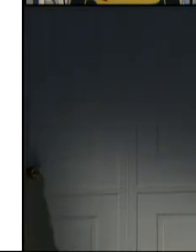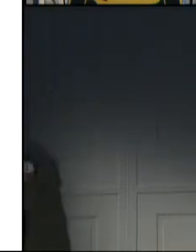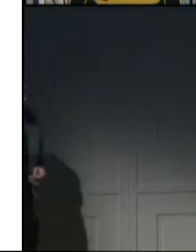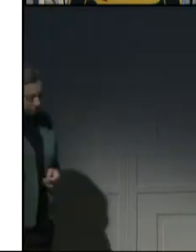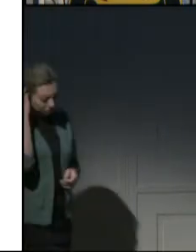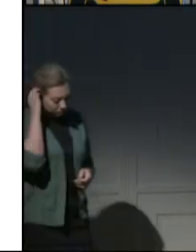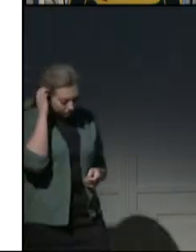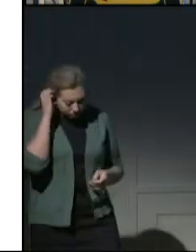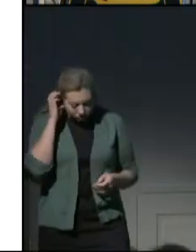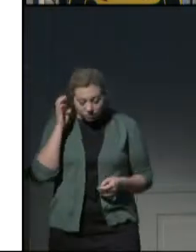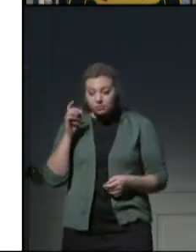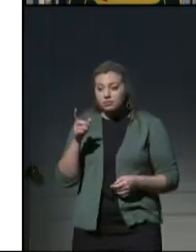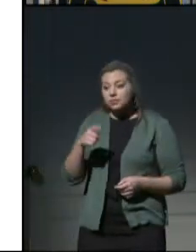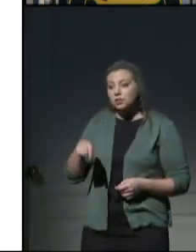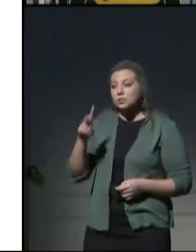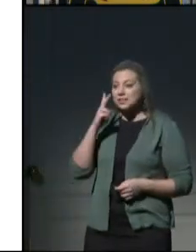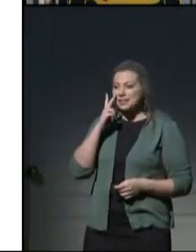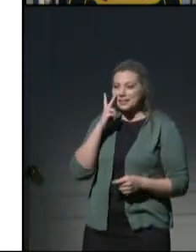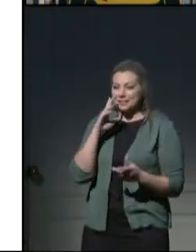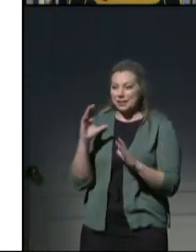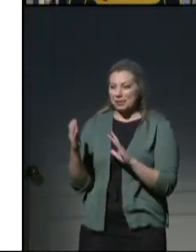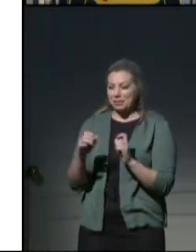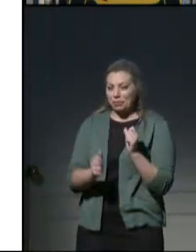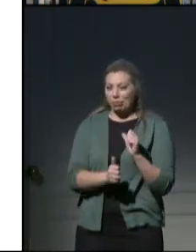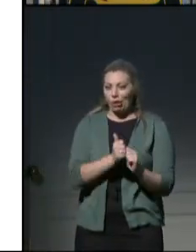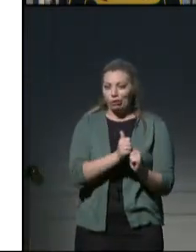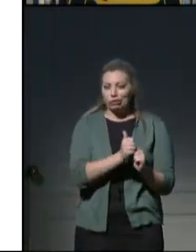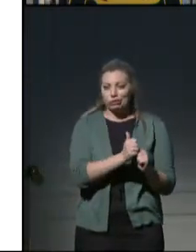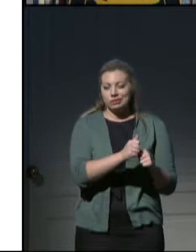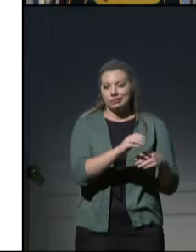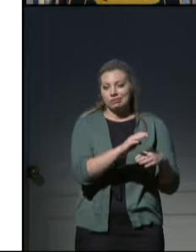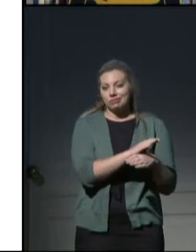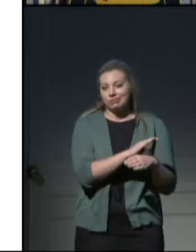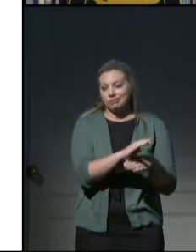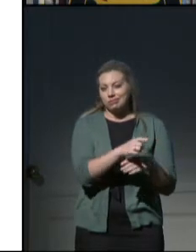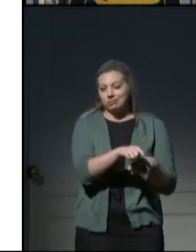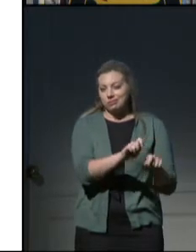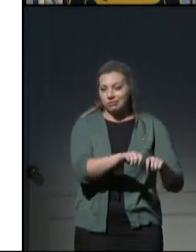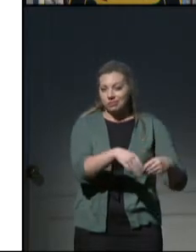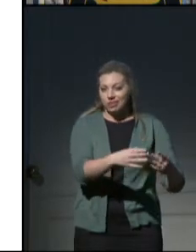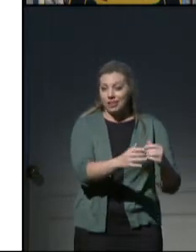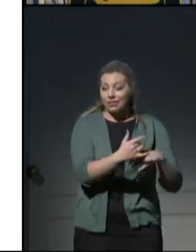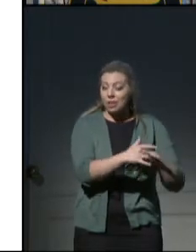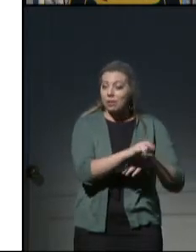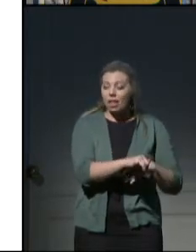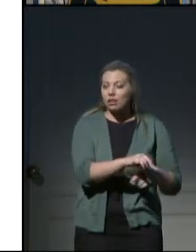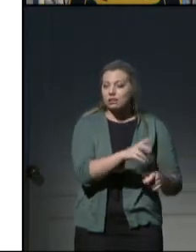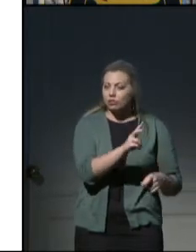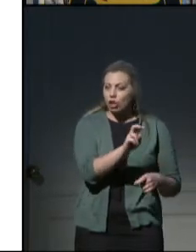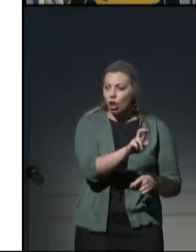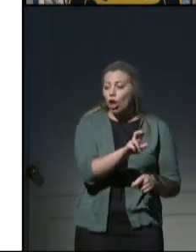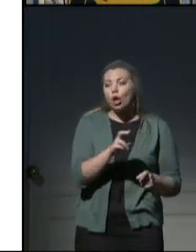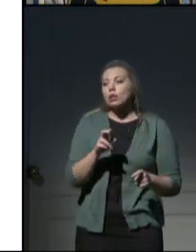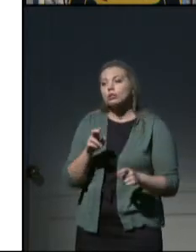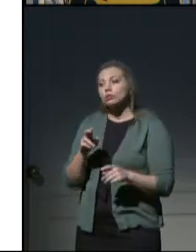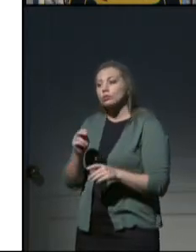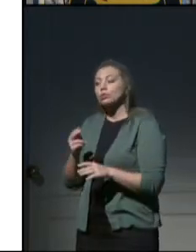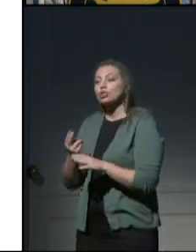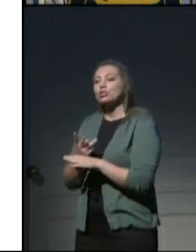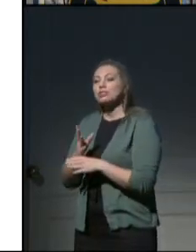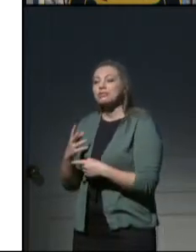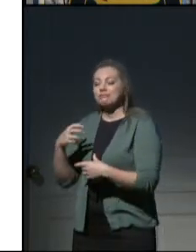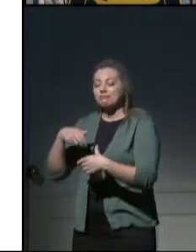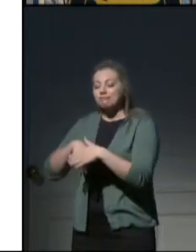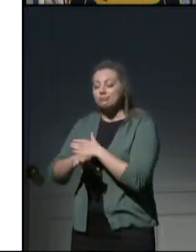can see, unlike most commercially available experiences in VR, users step into this welcoming home that's built